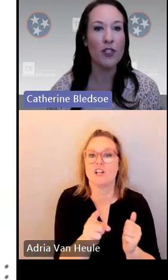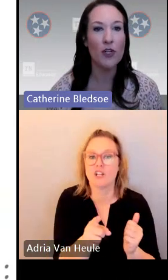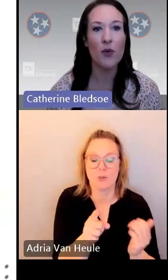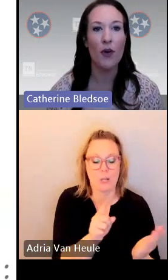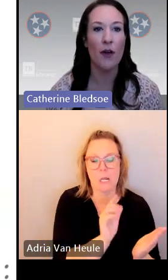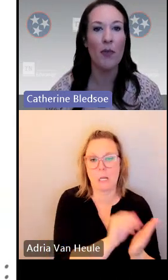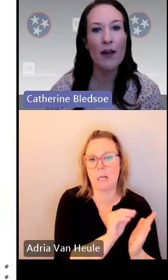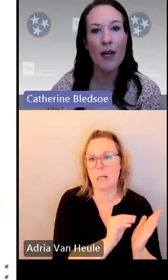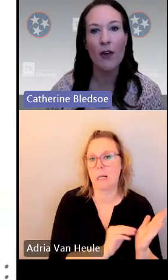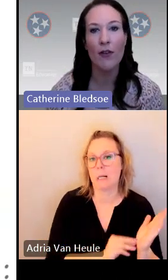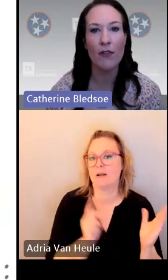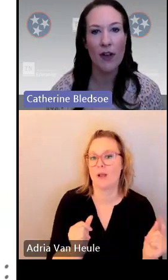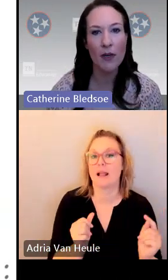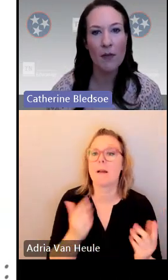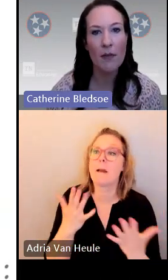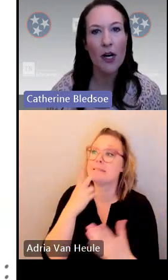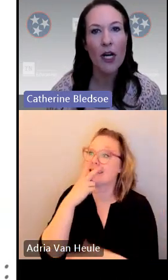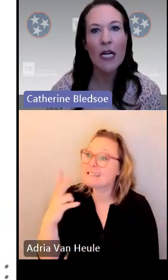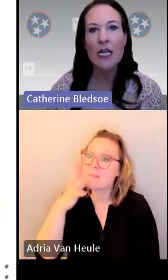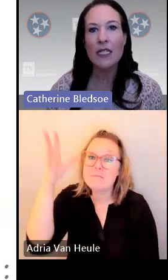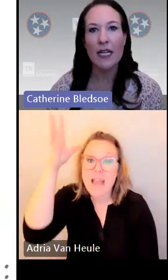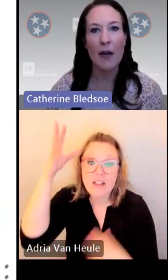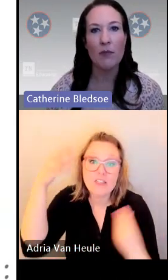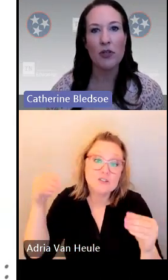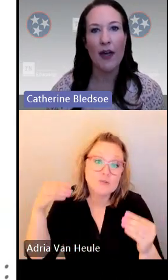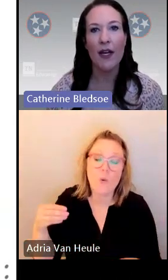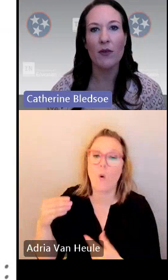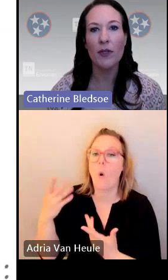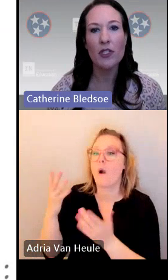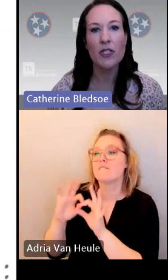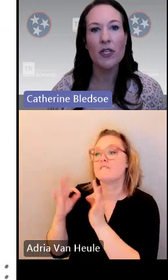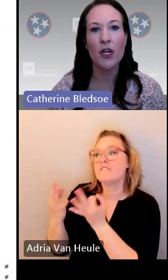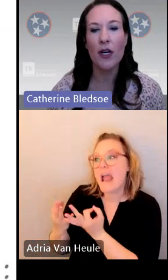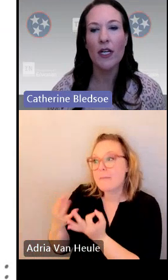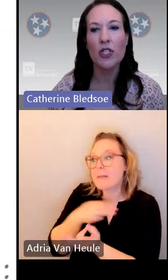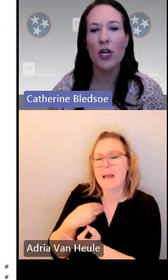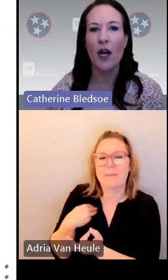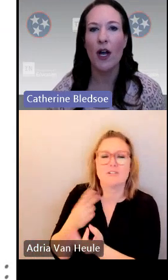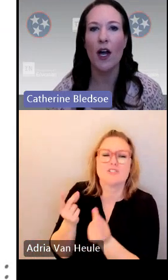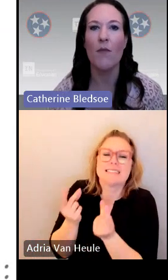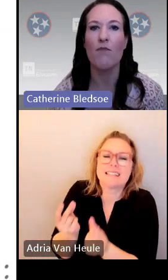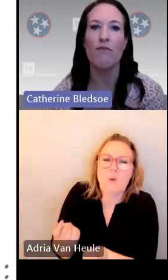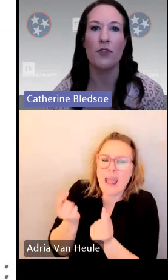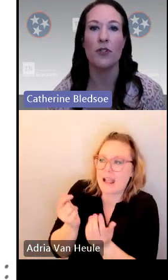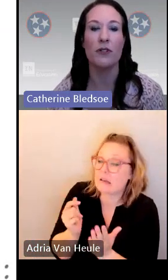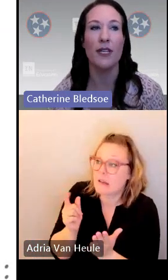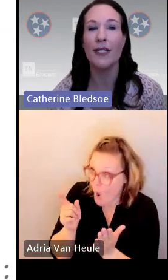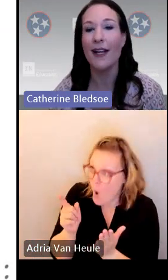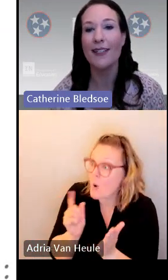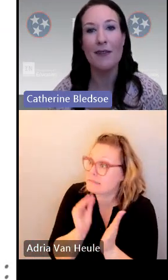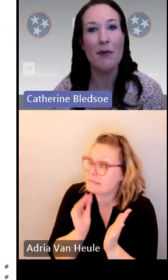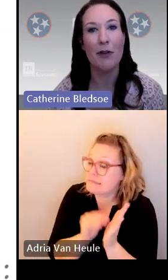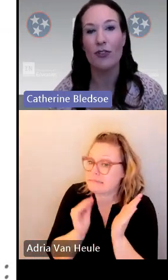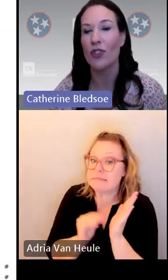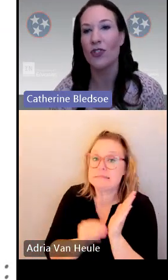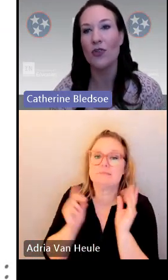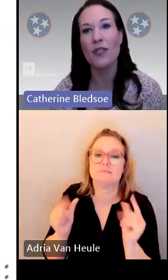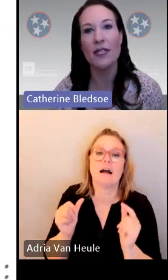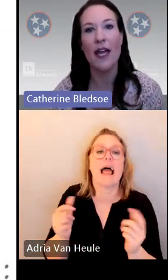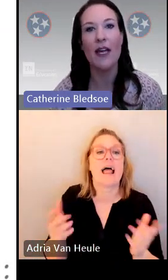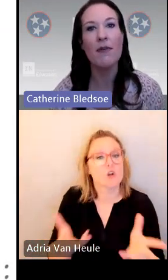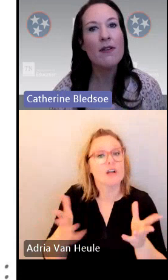might run into, or their parent or their family member, right, to capture that, and really just encourage your designated team